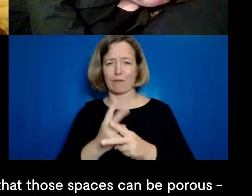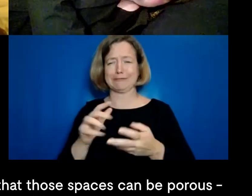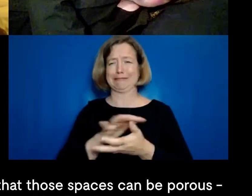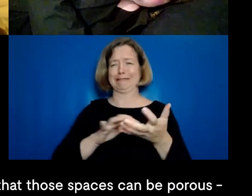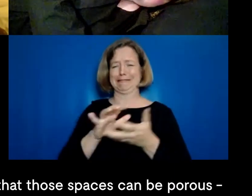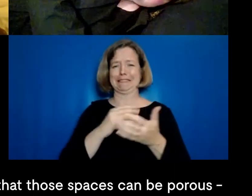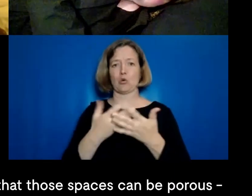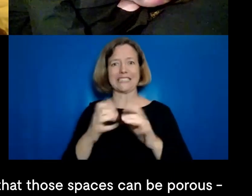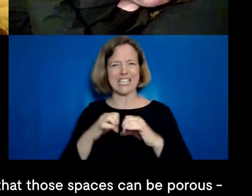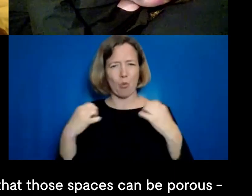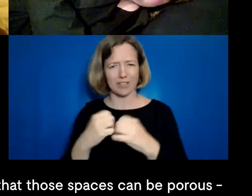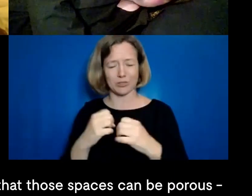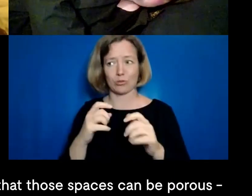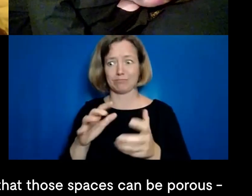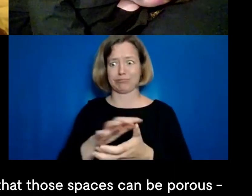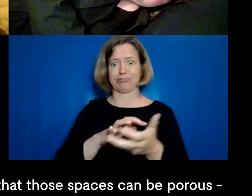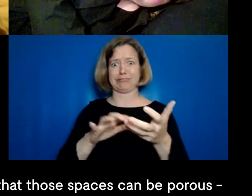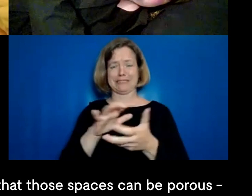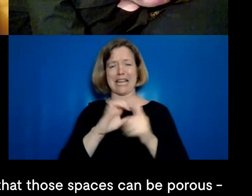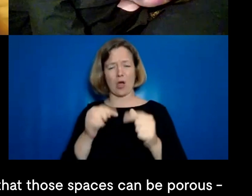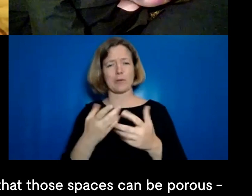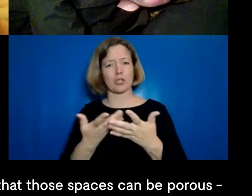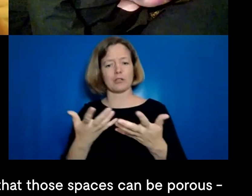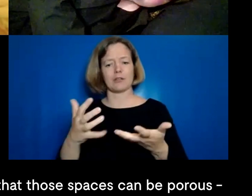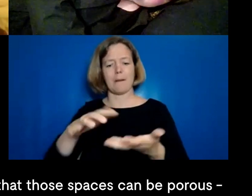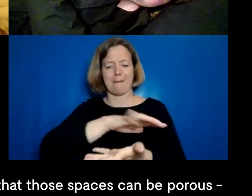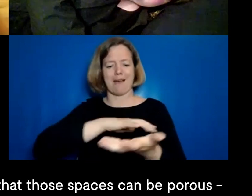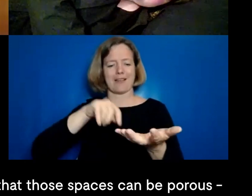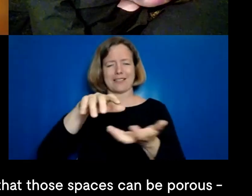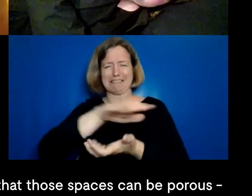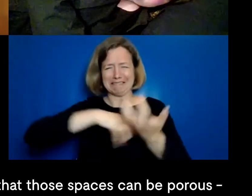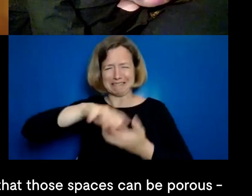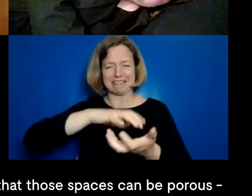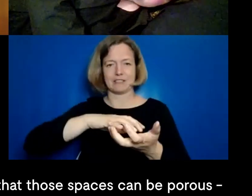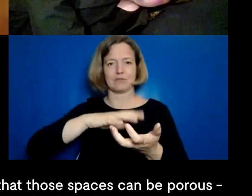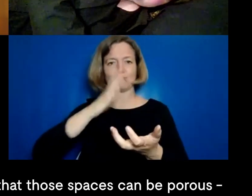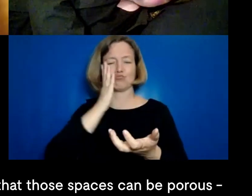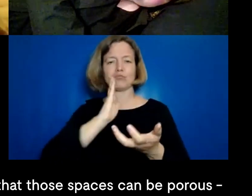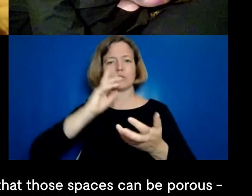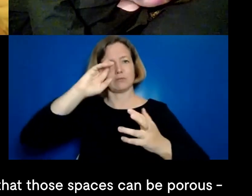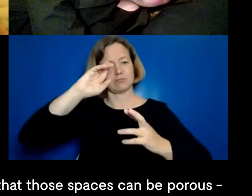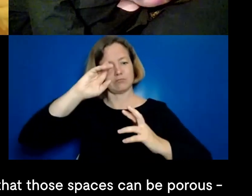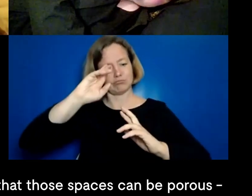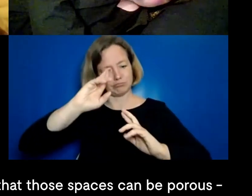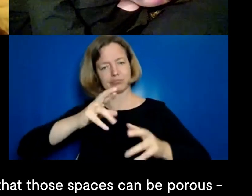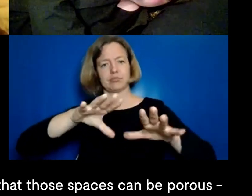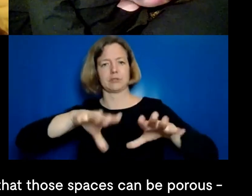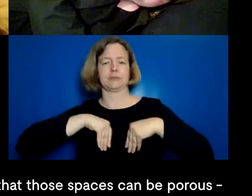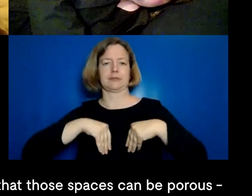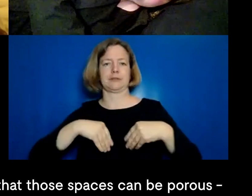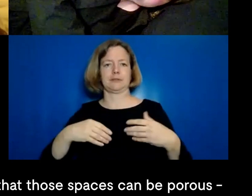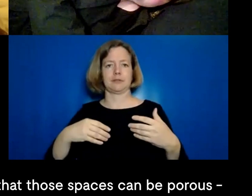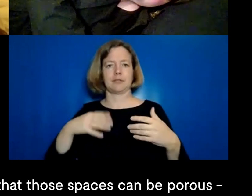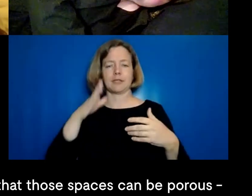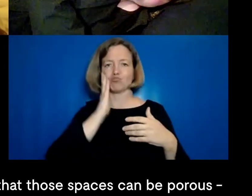think, yeah, my wish would be that those spaces can be porous, to steal from Carrie, and fluid,